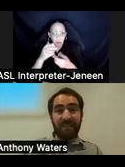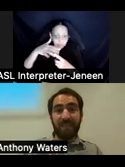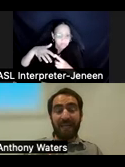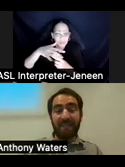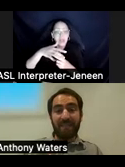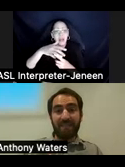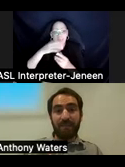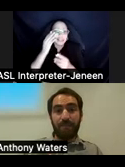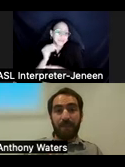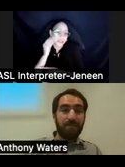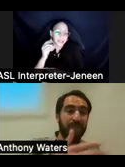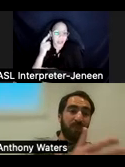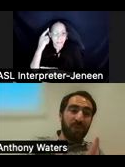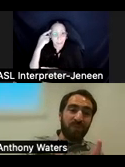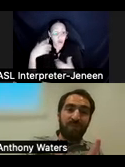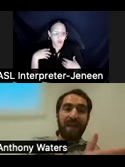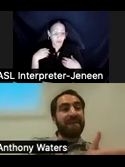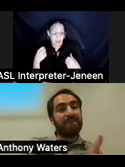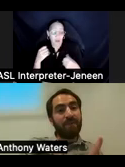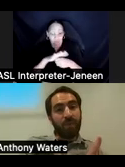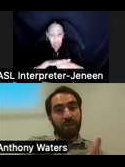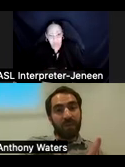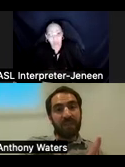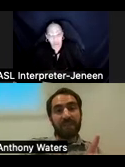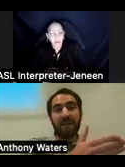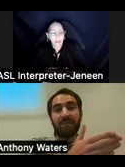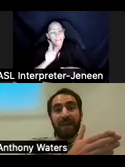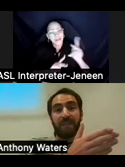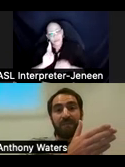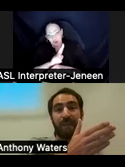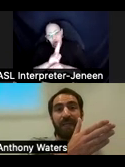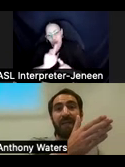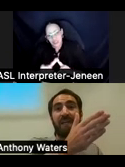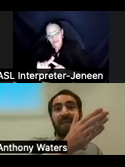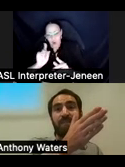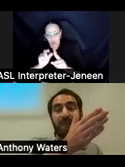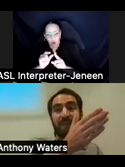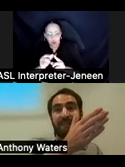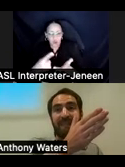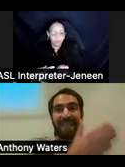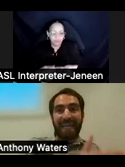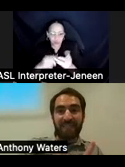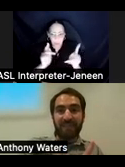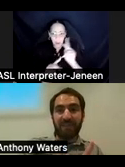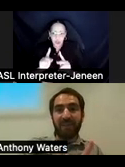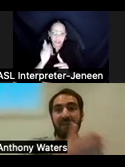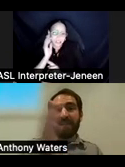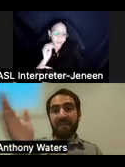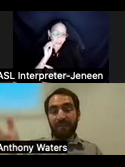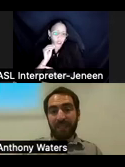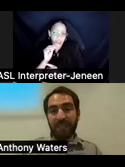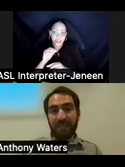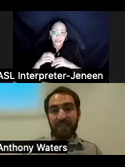still stigmatized. People use very different words to talk about somebody experiencing cancer